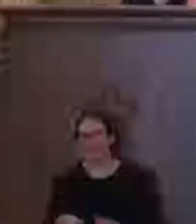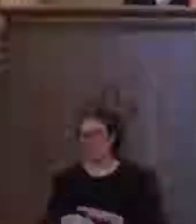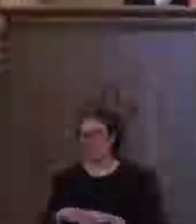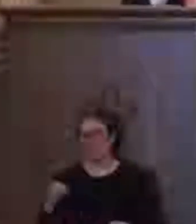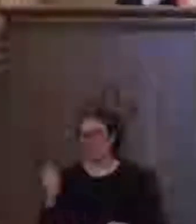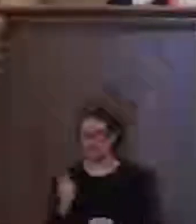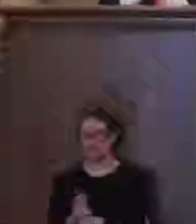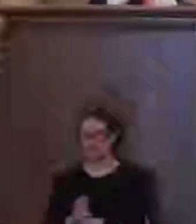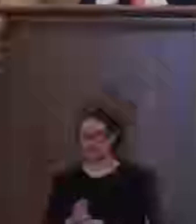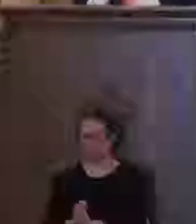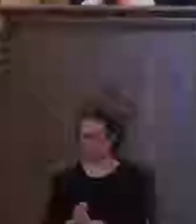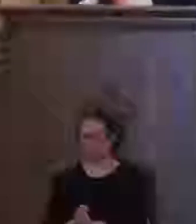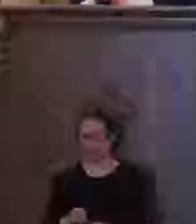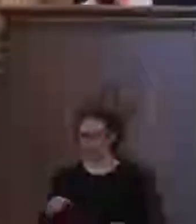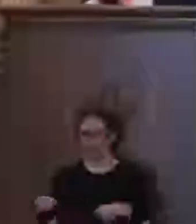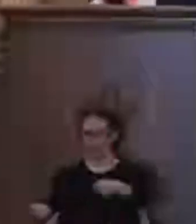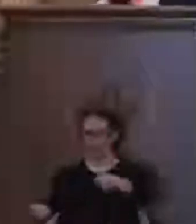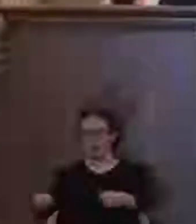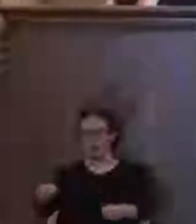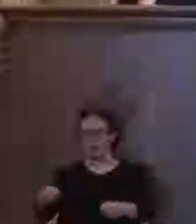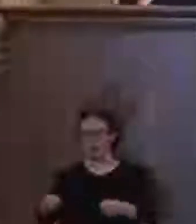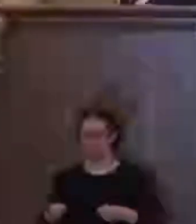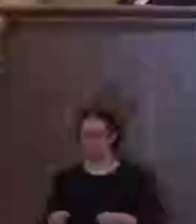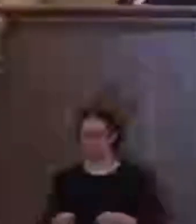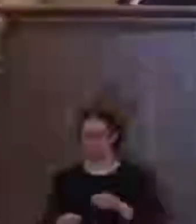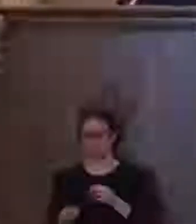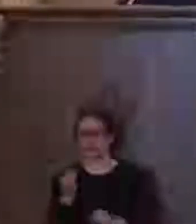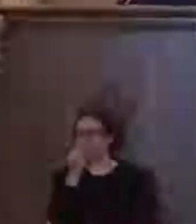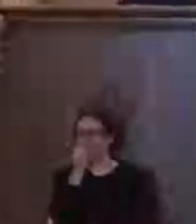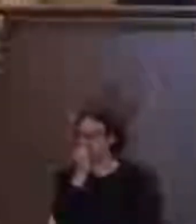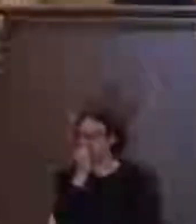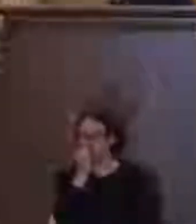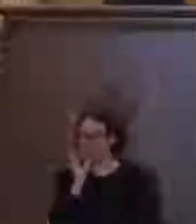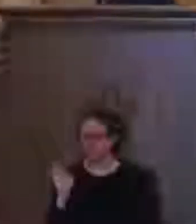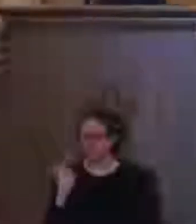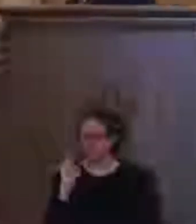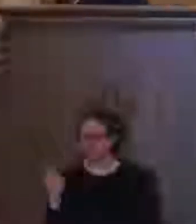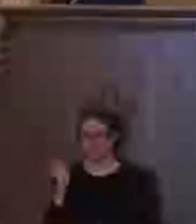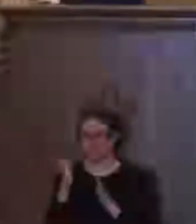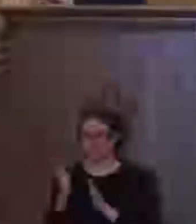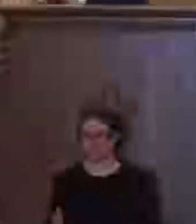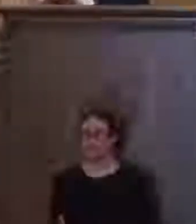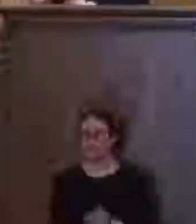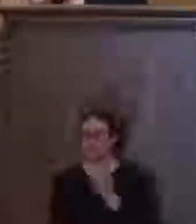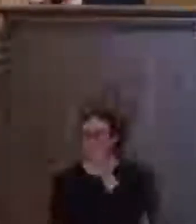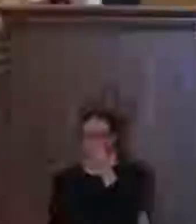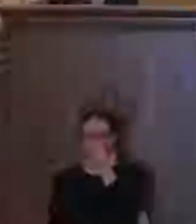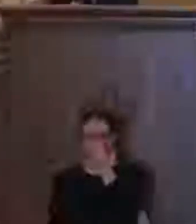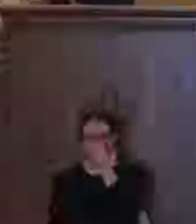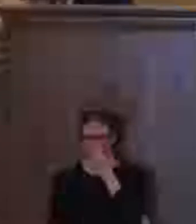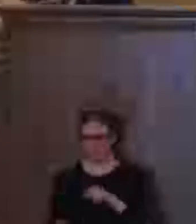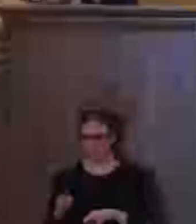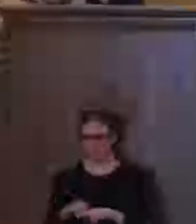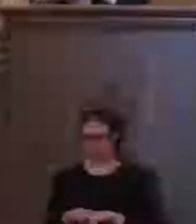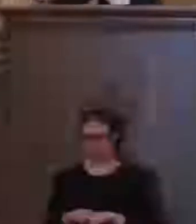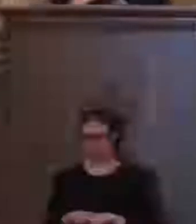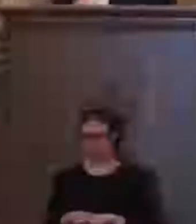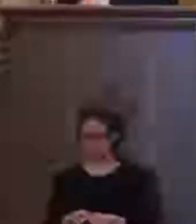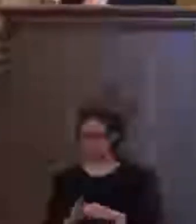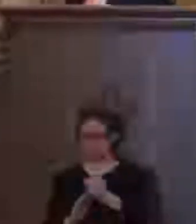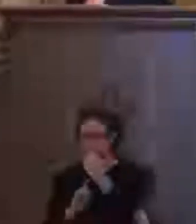church and he came to the vehicle. And we took him out to eat with the pastor. He was sitting across from